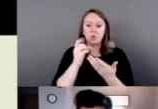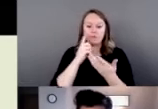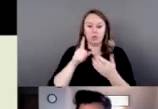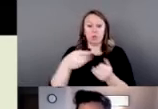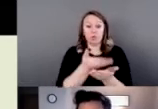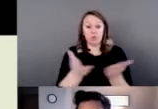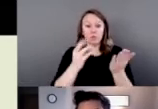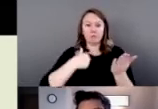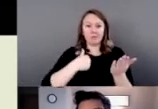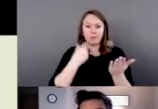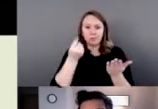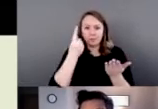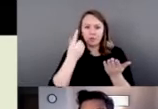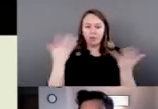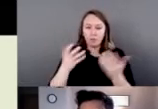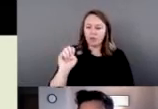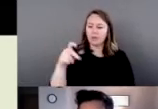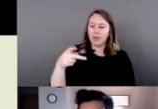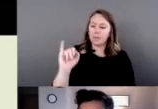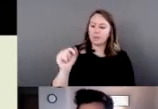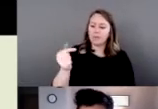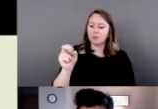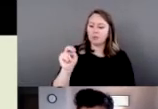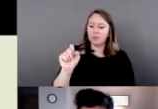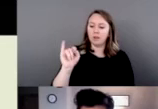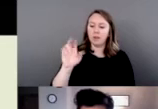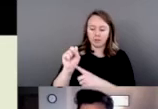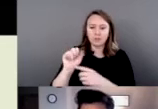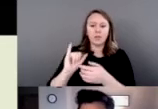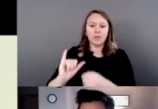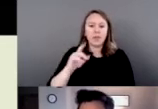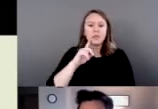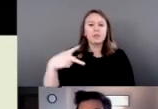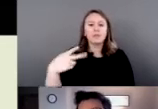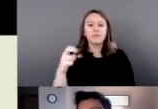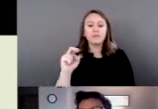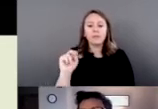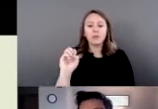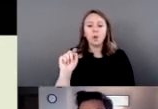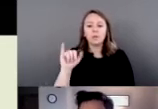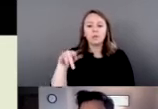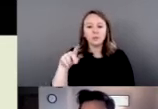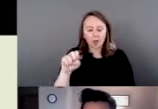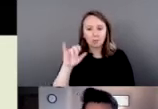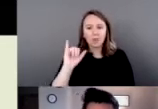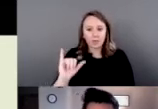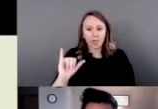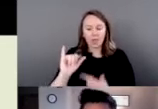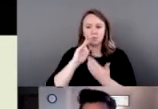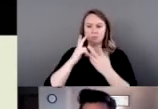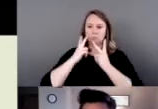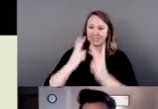the study of what's called a heritable phenotype. This is something that you can observe. So like your eye color, your hair